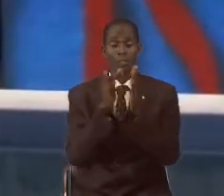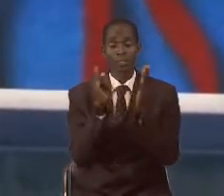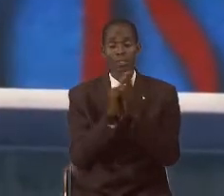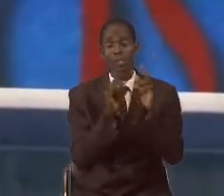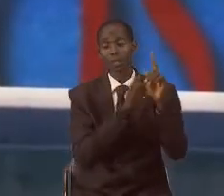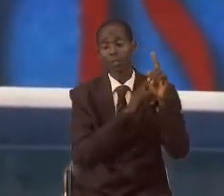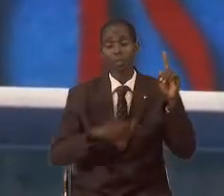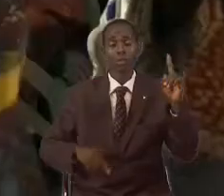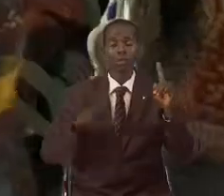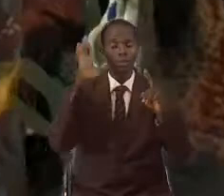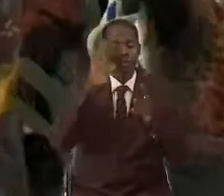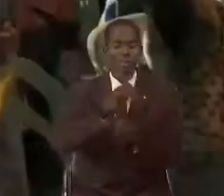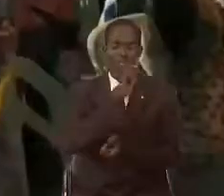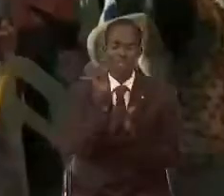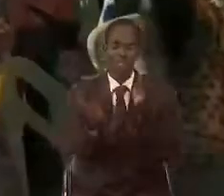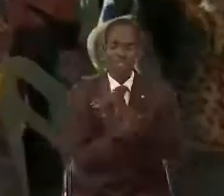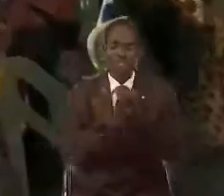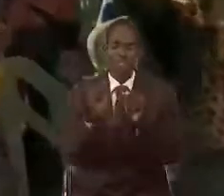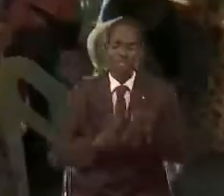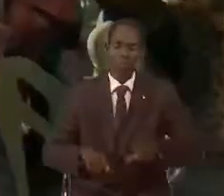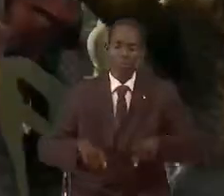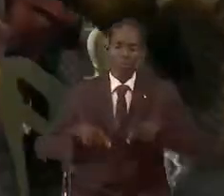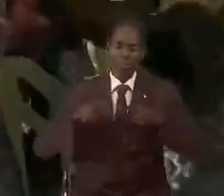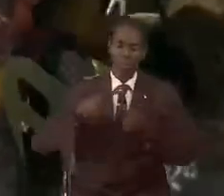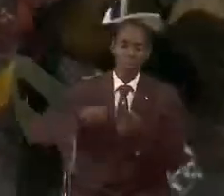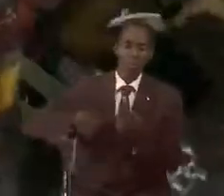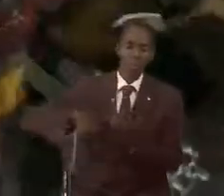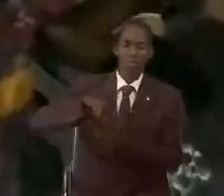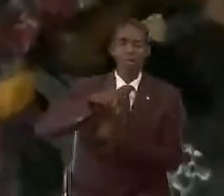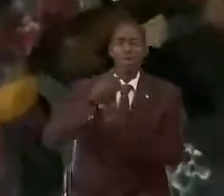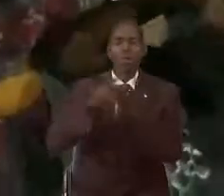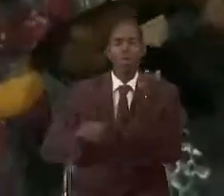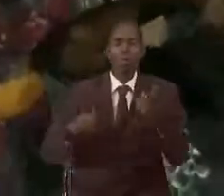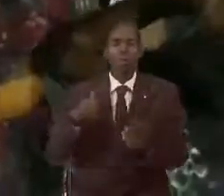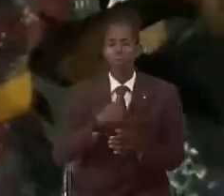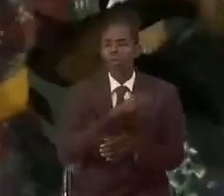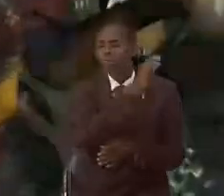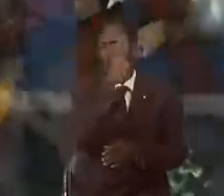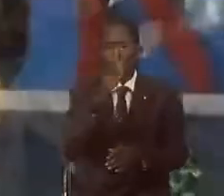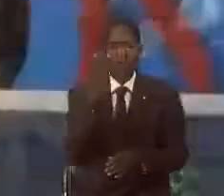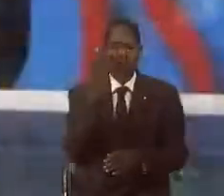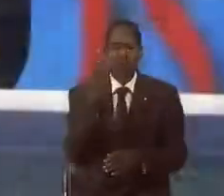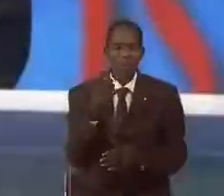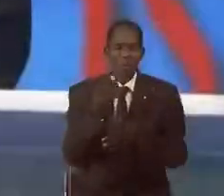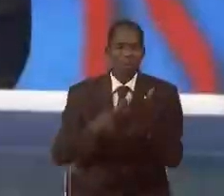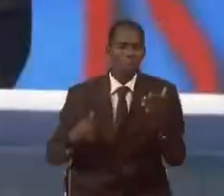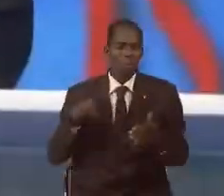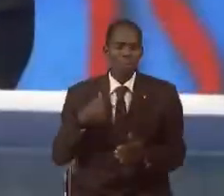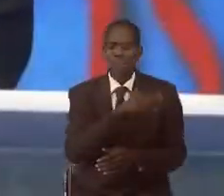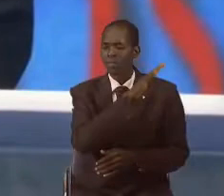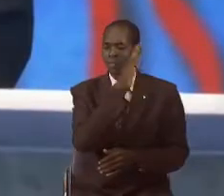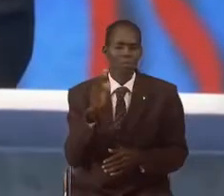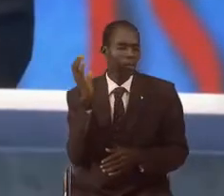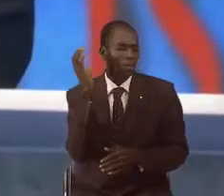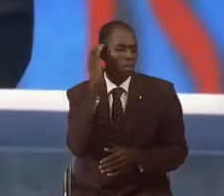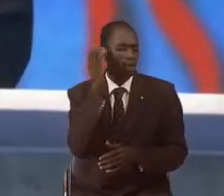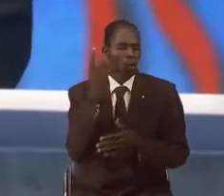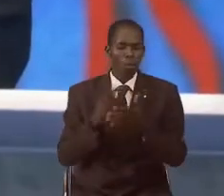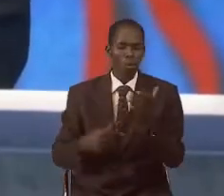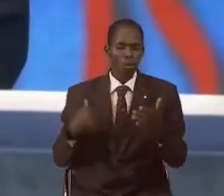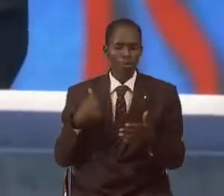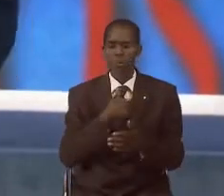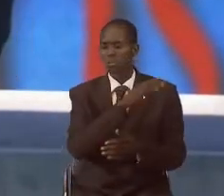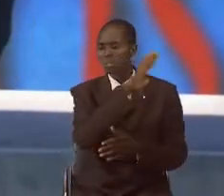Jesus' name. And I pray that, Lord, you turn every life around. What we have never